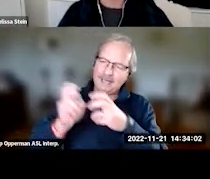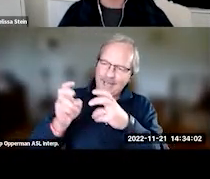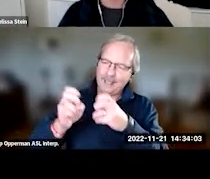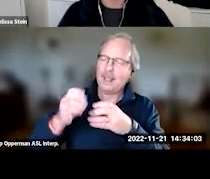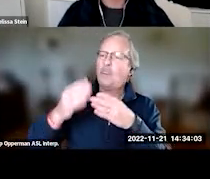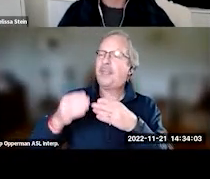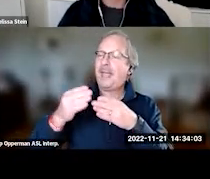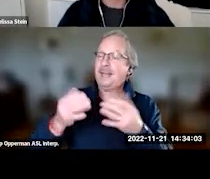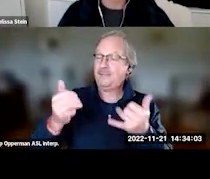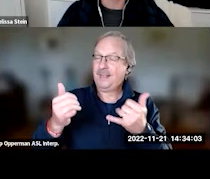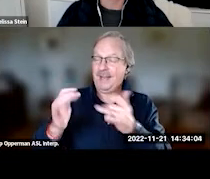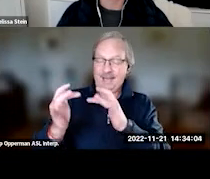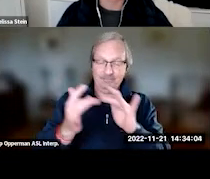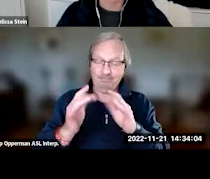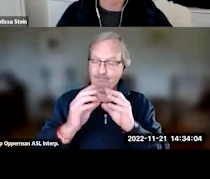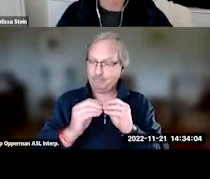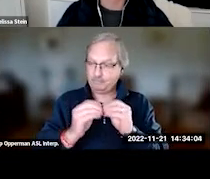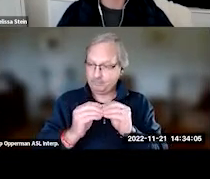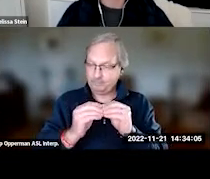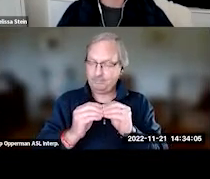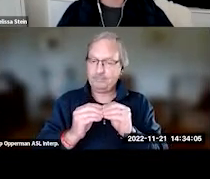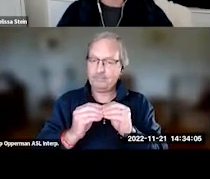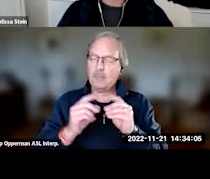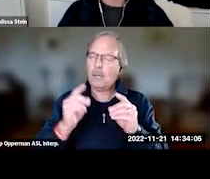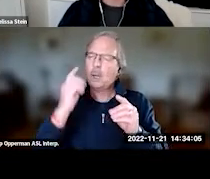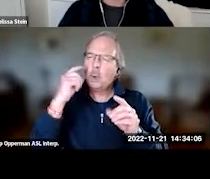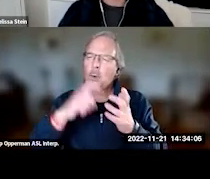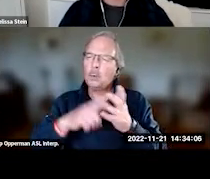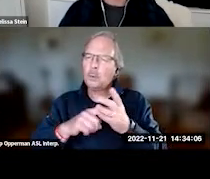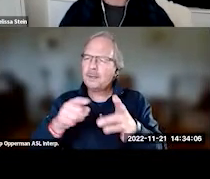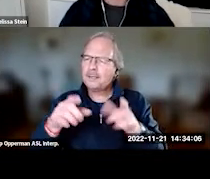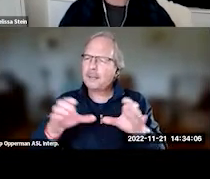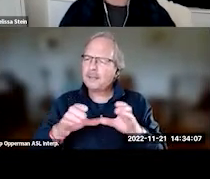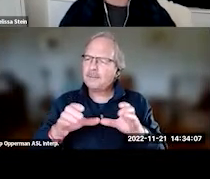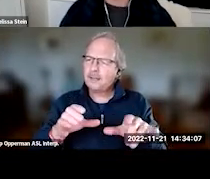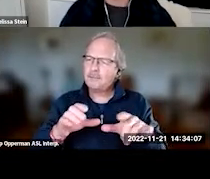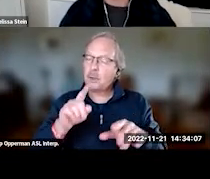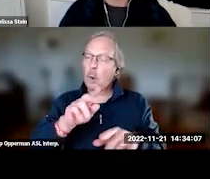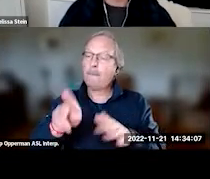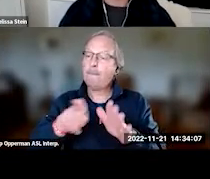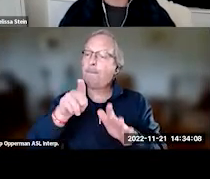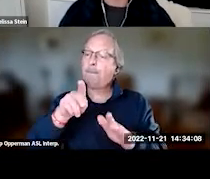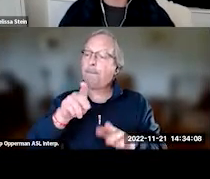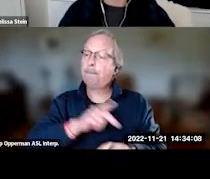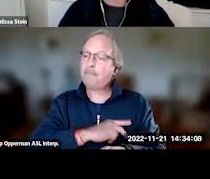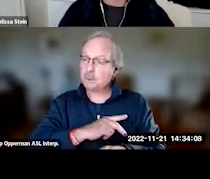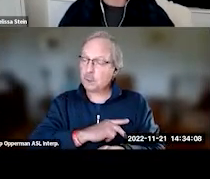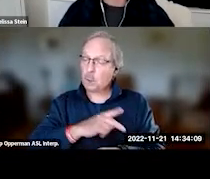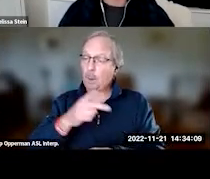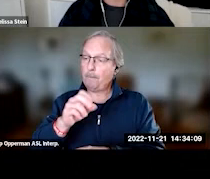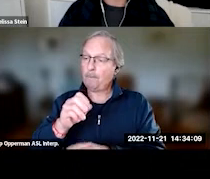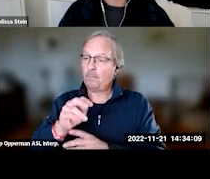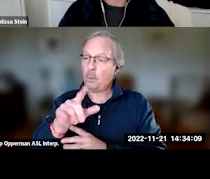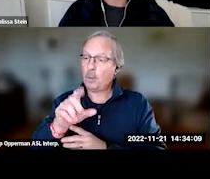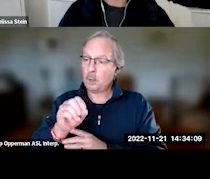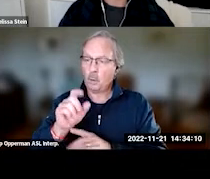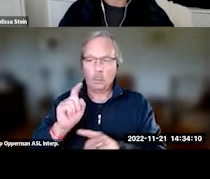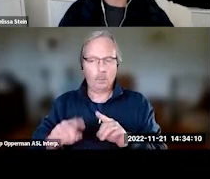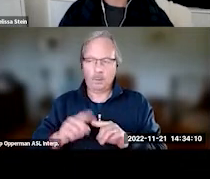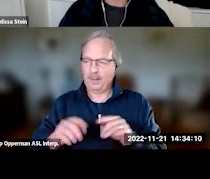today's webinar. Please note that this certificate is for your personal portfolio. We're not able to offer CEU